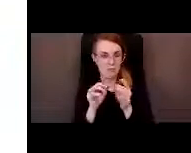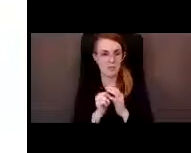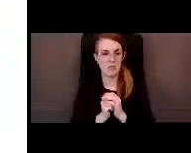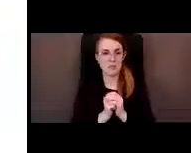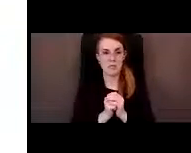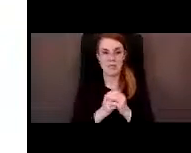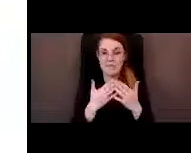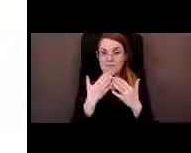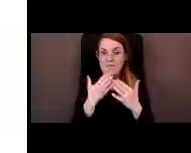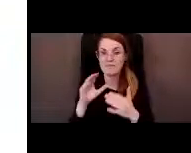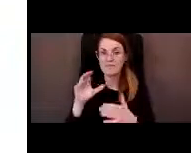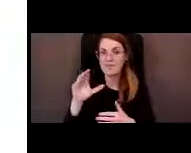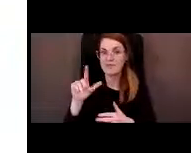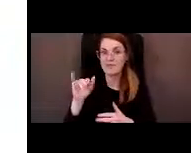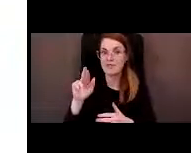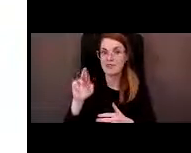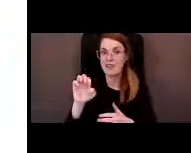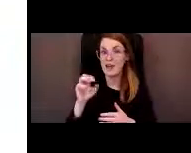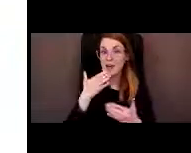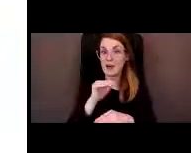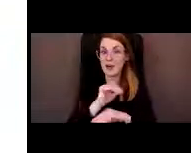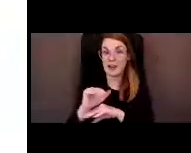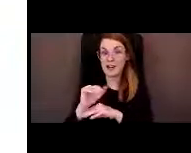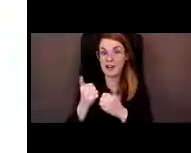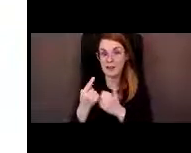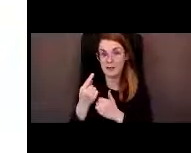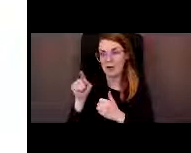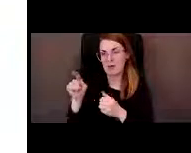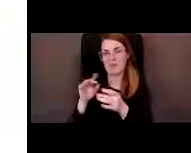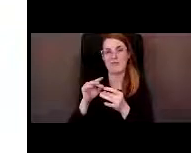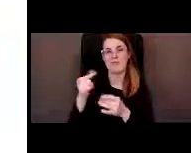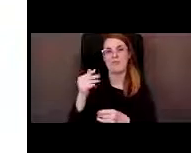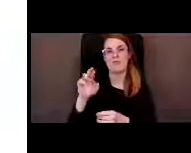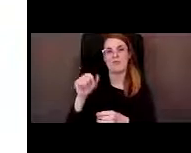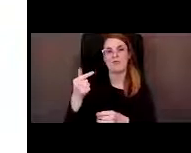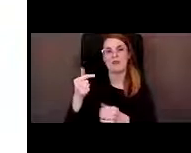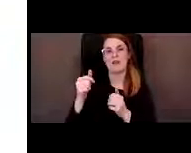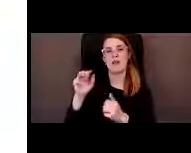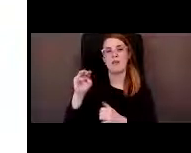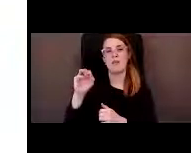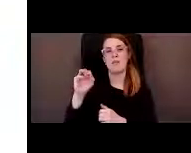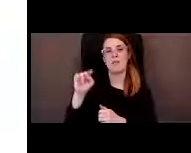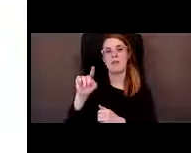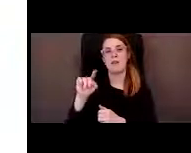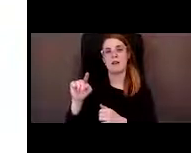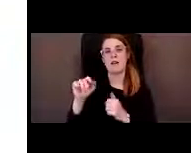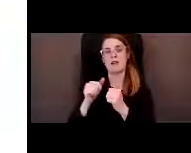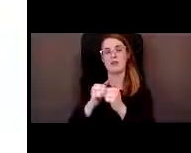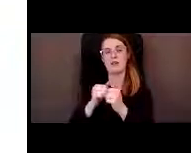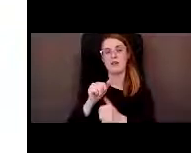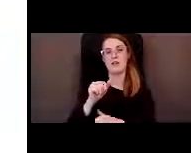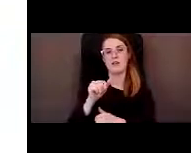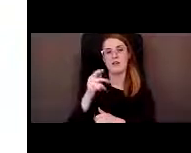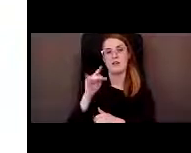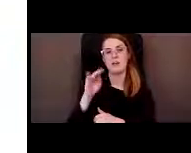Thank you, Claire. Good evening, everyone. As Claire mentioned, I'm Gregory Montes with the Parks and Recreation Department. And I'm serving